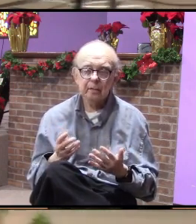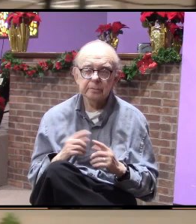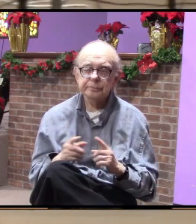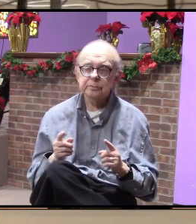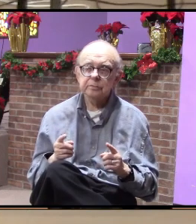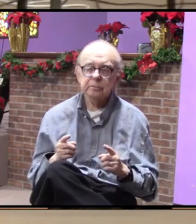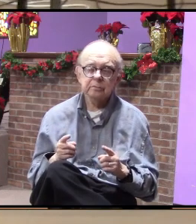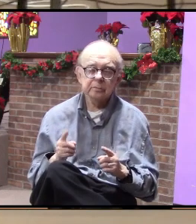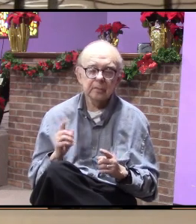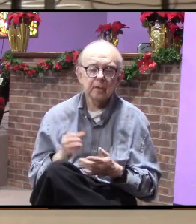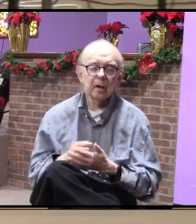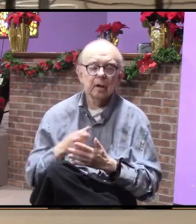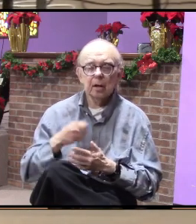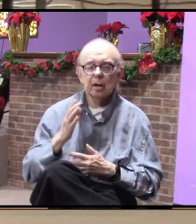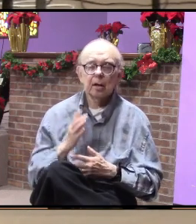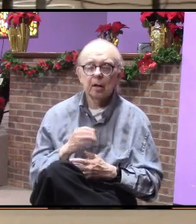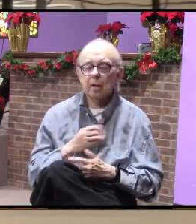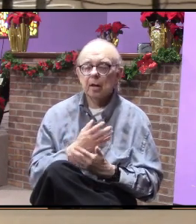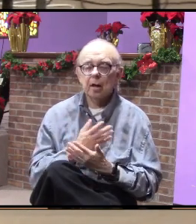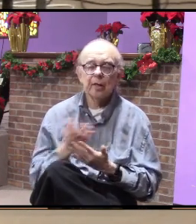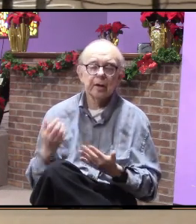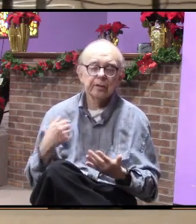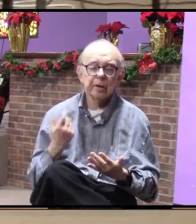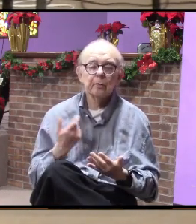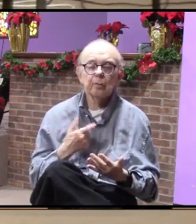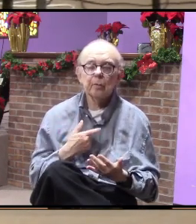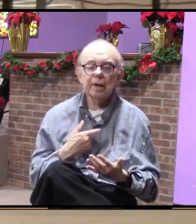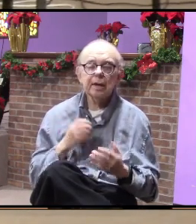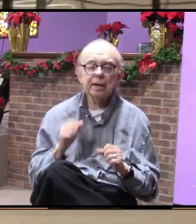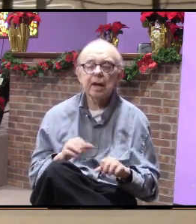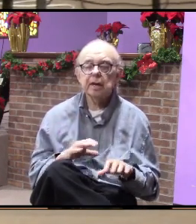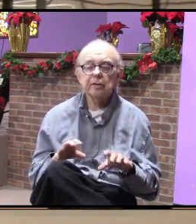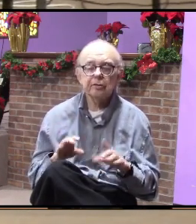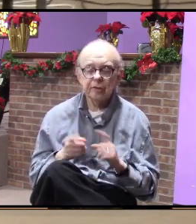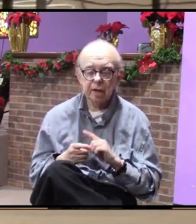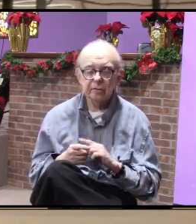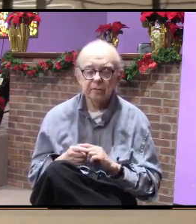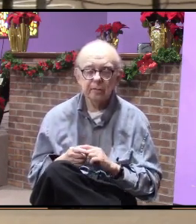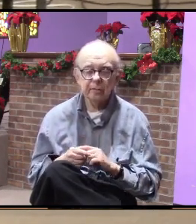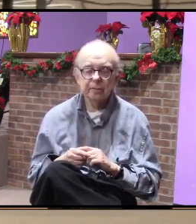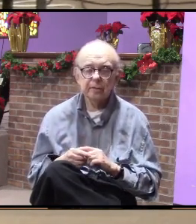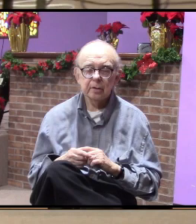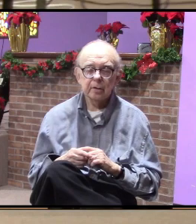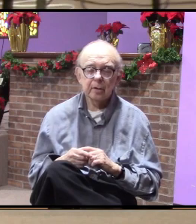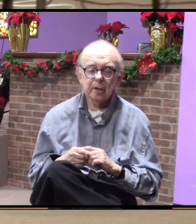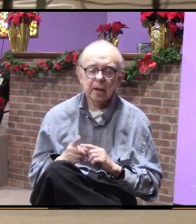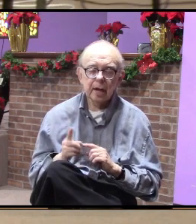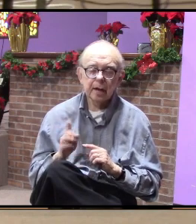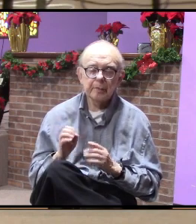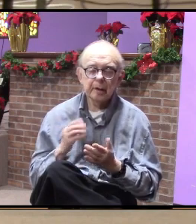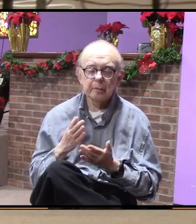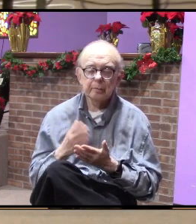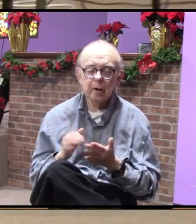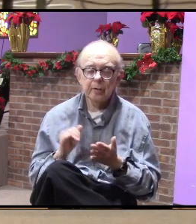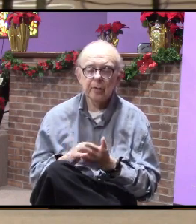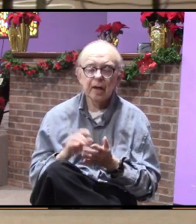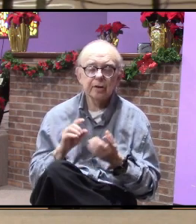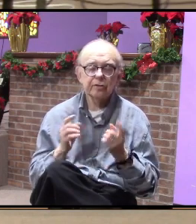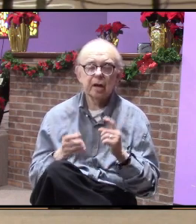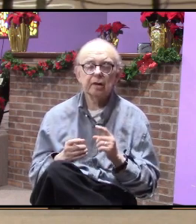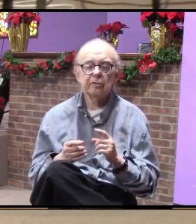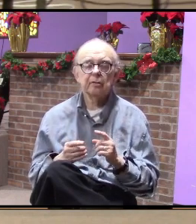But by the help of God, there's other things we can change and be a part of this